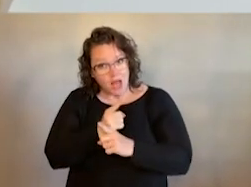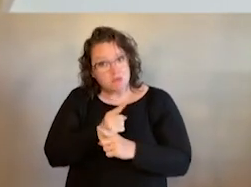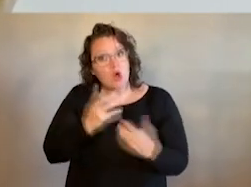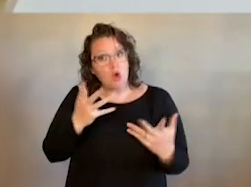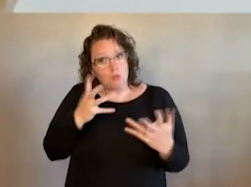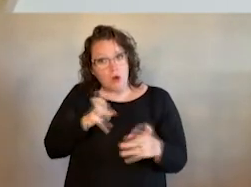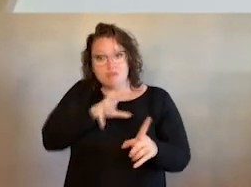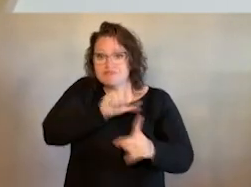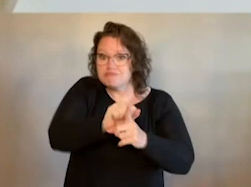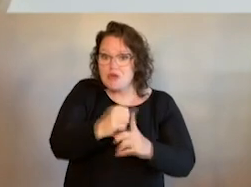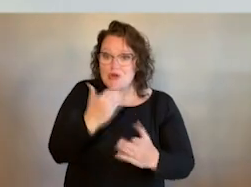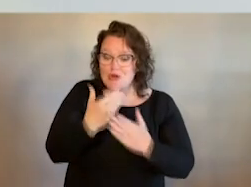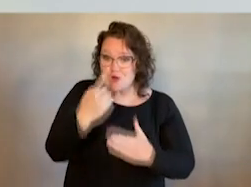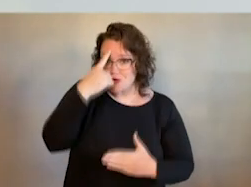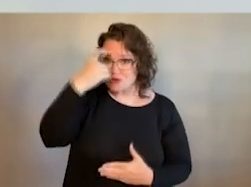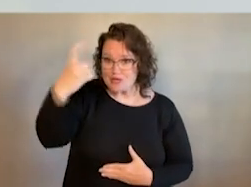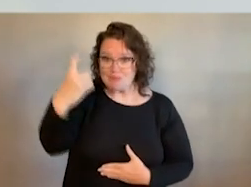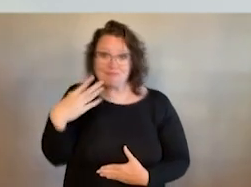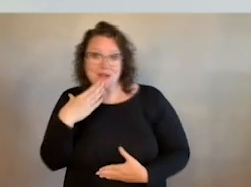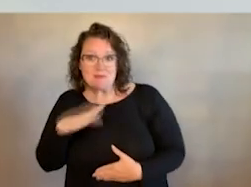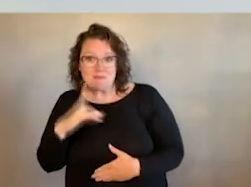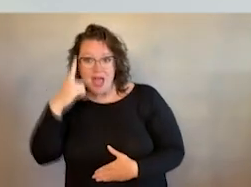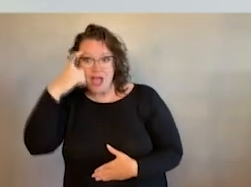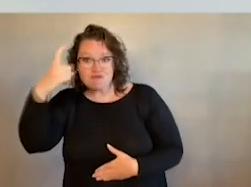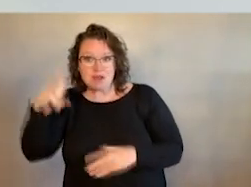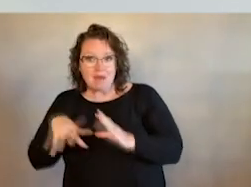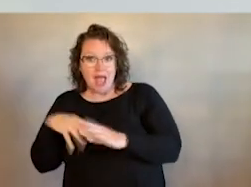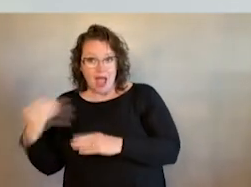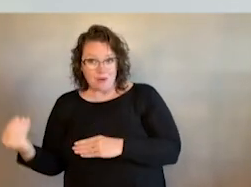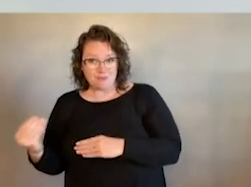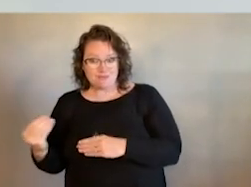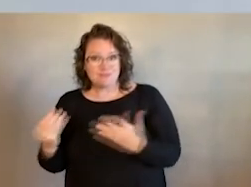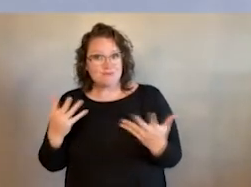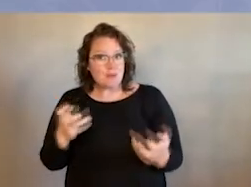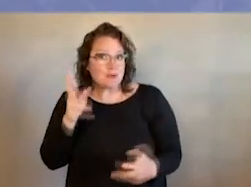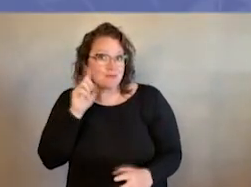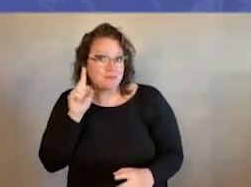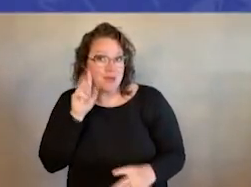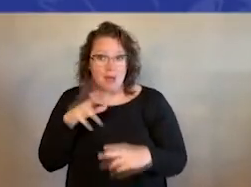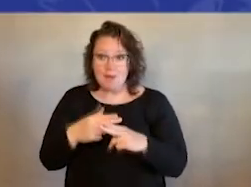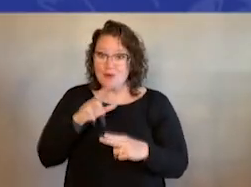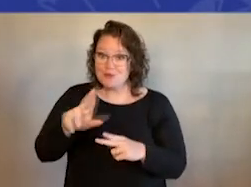keeps the bad dreams out. We can't wait to see and hear about all your different dreams.